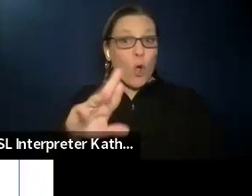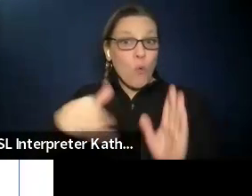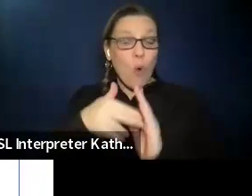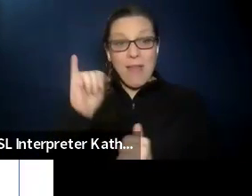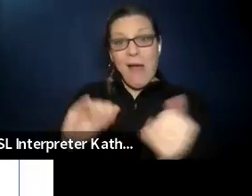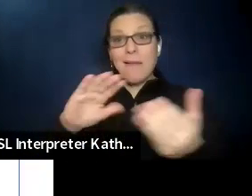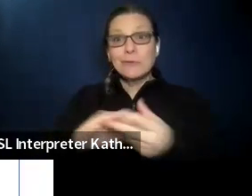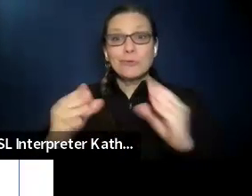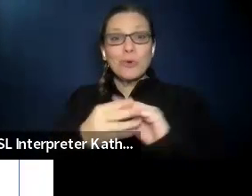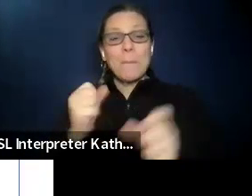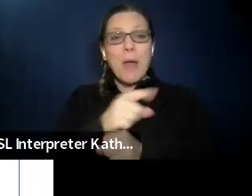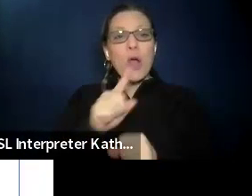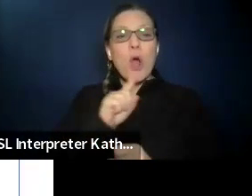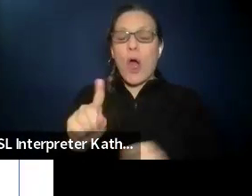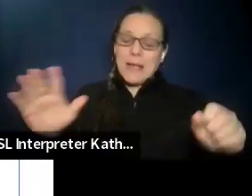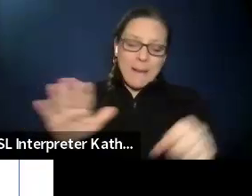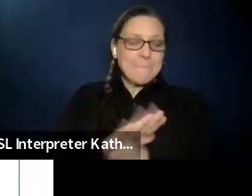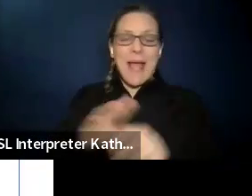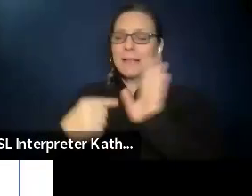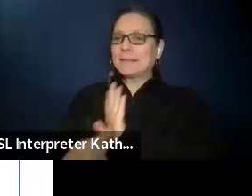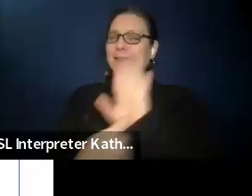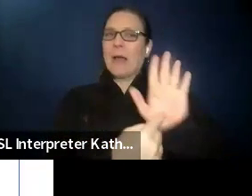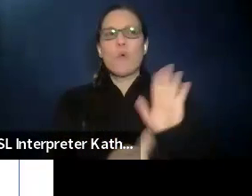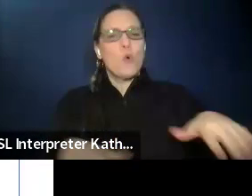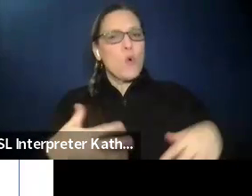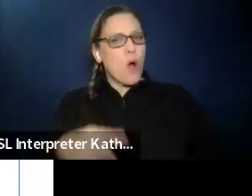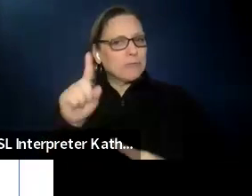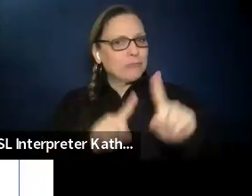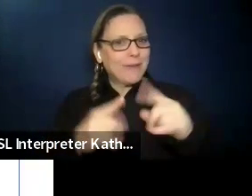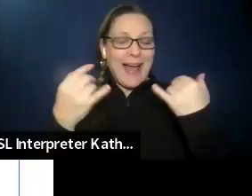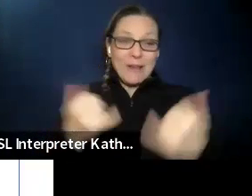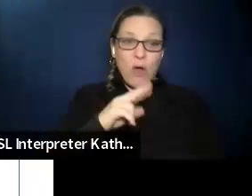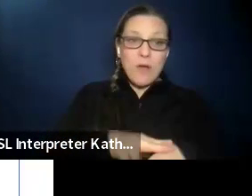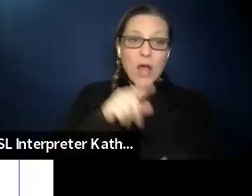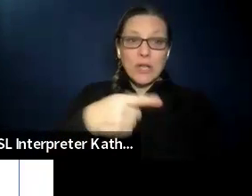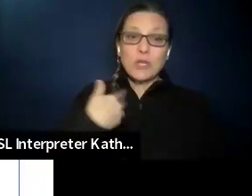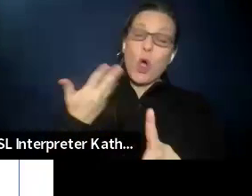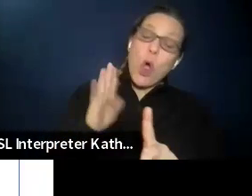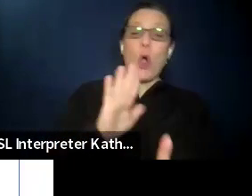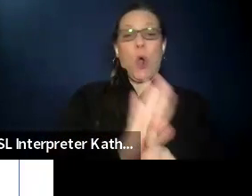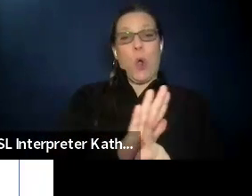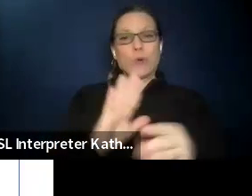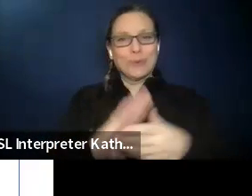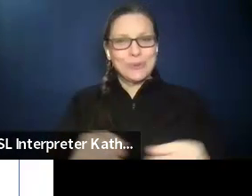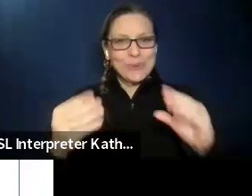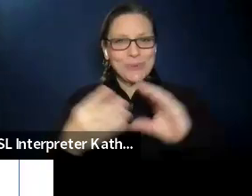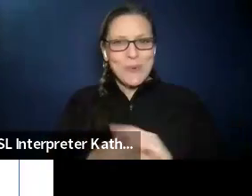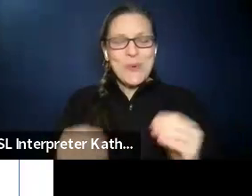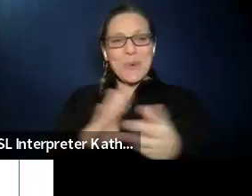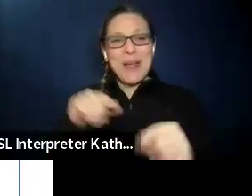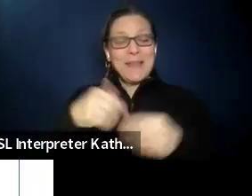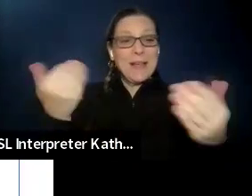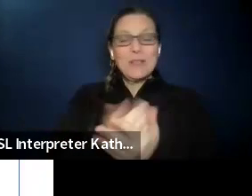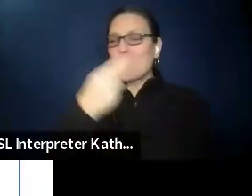that story made her a complete standout star. And now, of course, she gets her own story in this